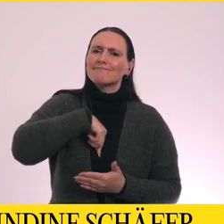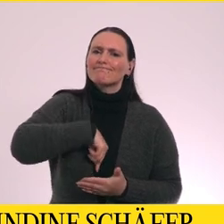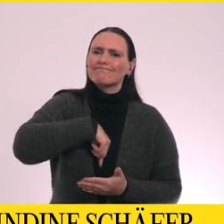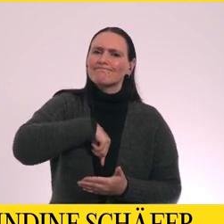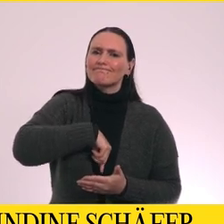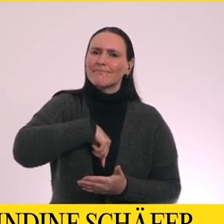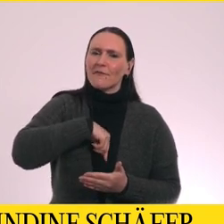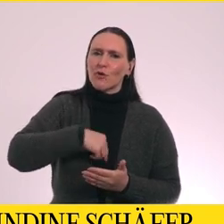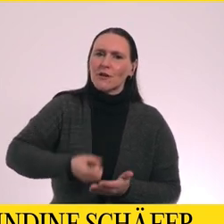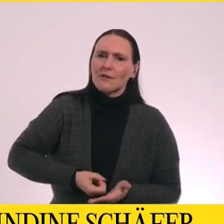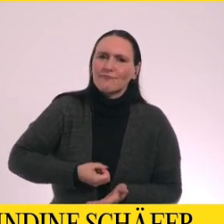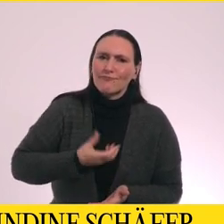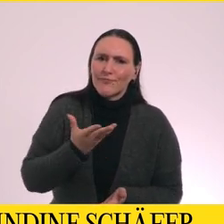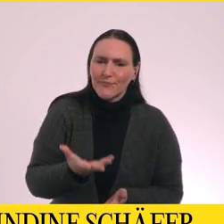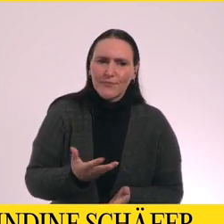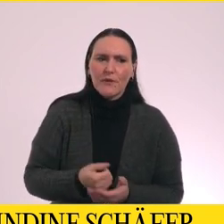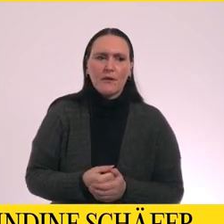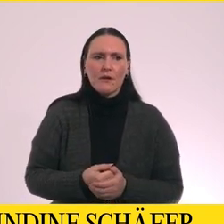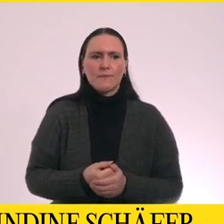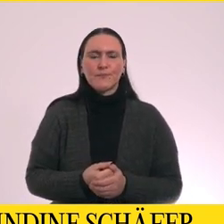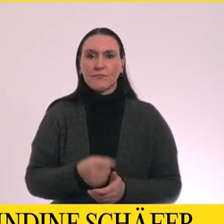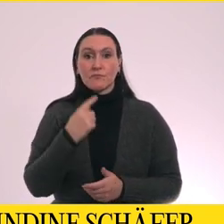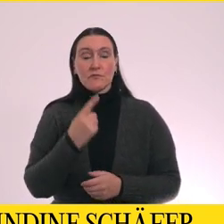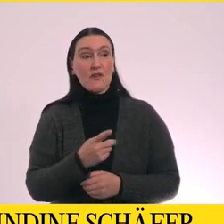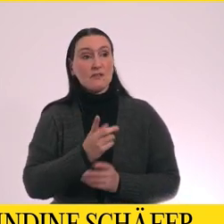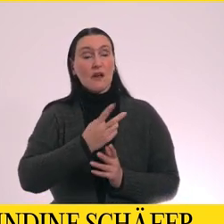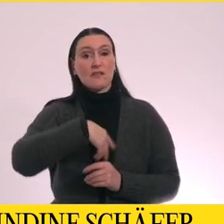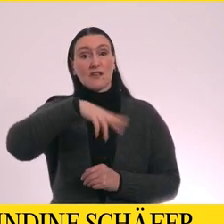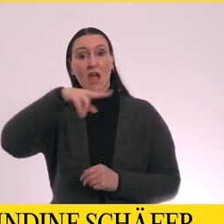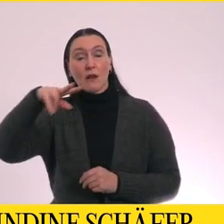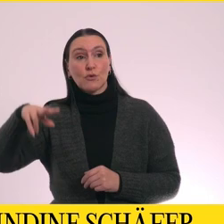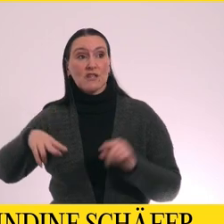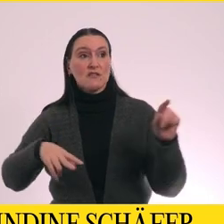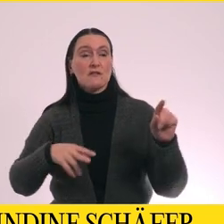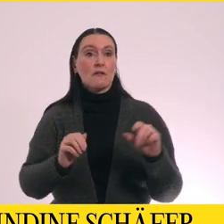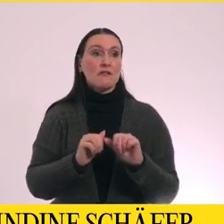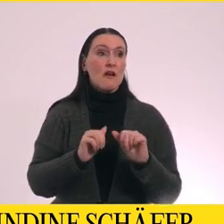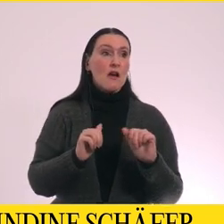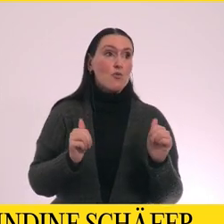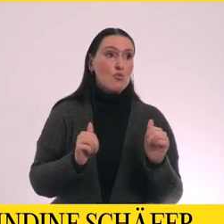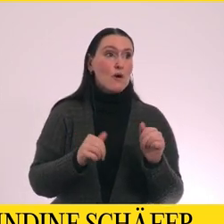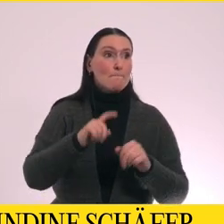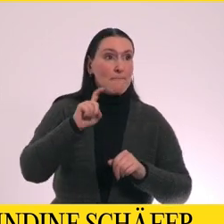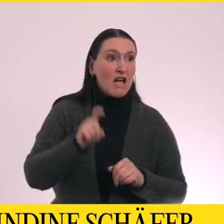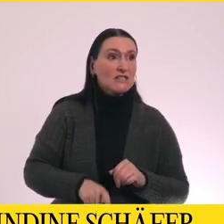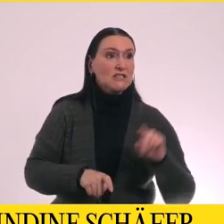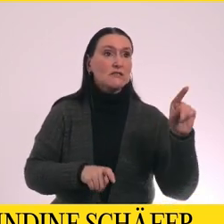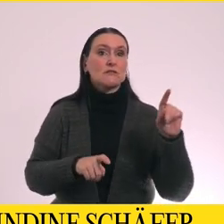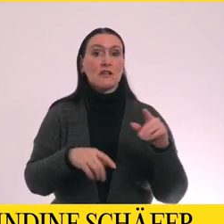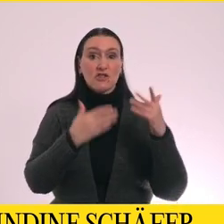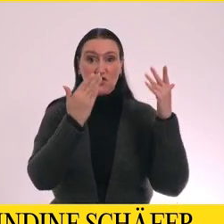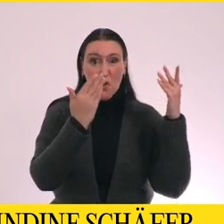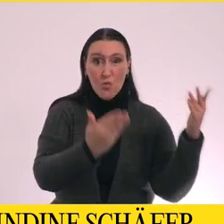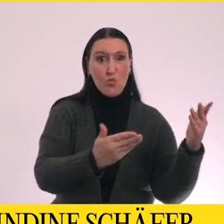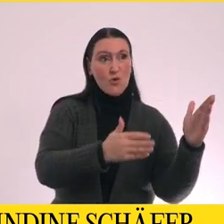questioning who uses a gallery and what's it for, and can we bring that conversation and be together, stand next to each other and